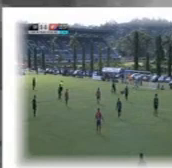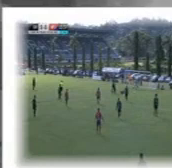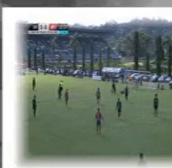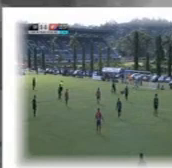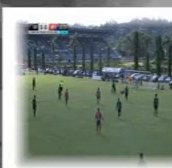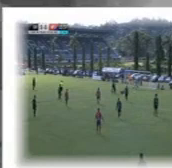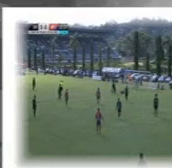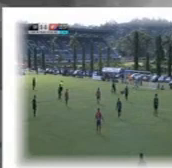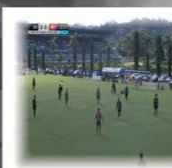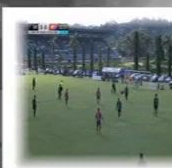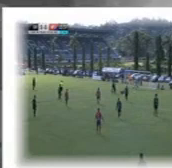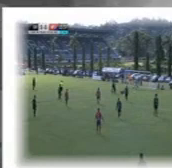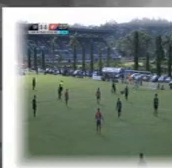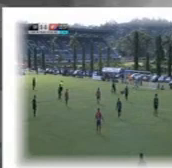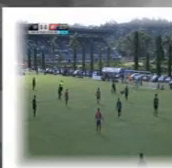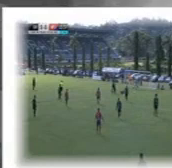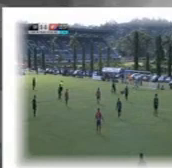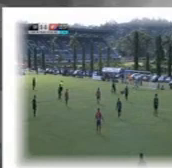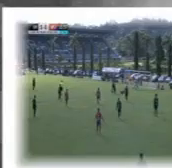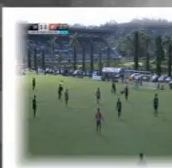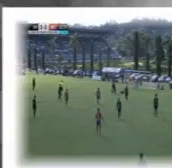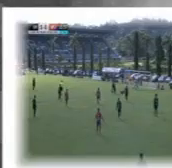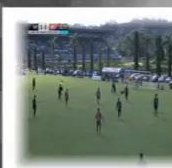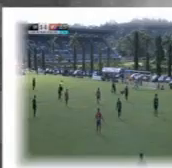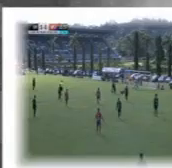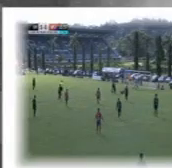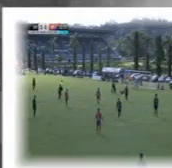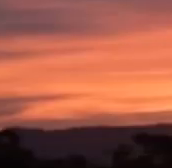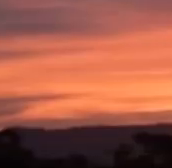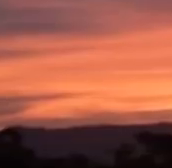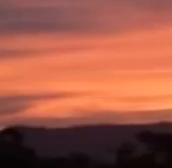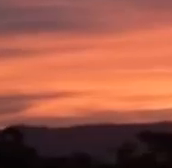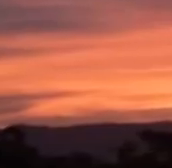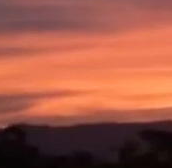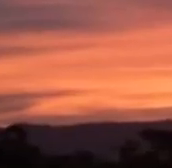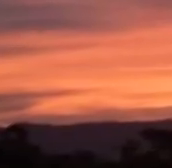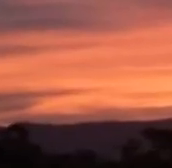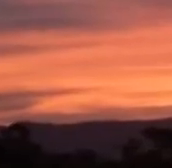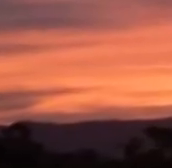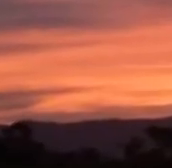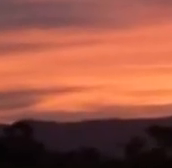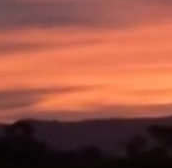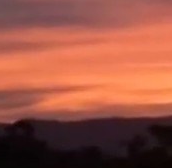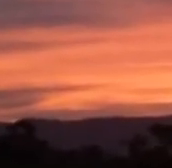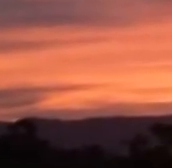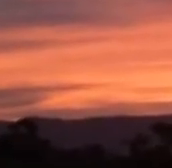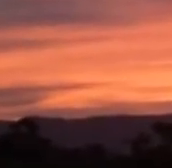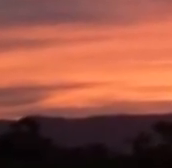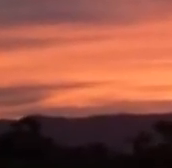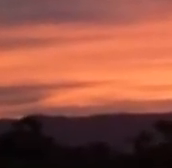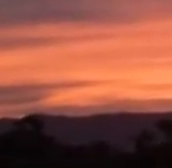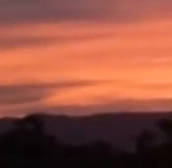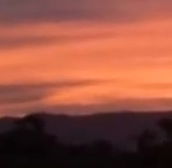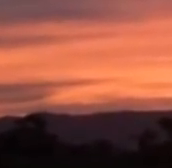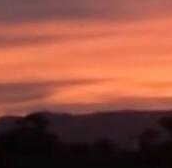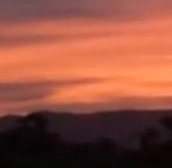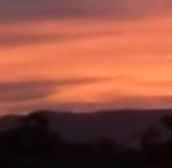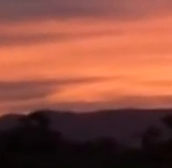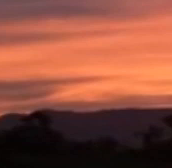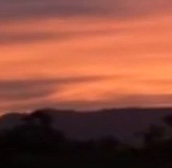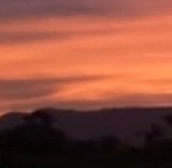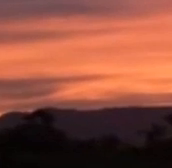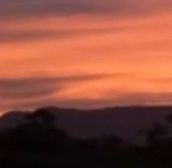first time? Visit our FBC website to answer. And before we go, our shot of the day, sunrise